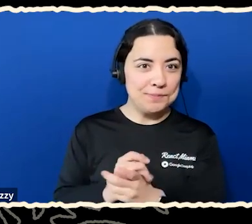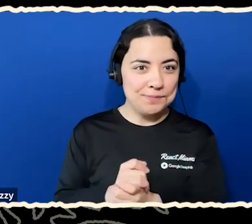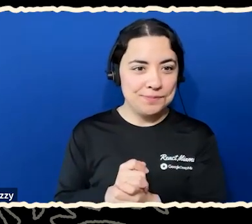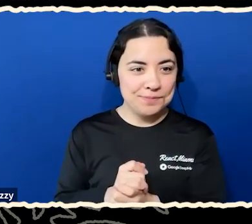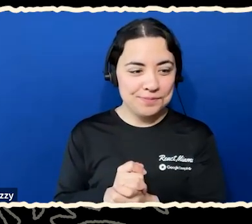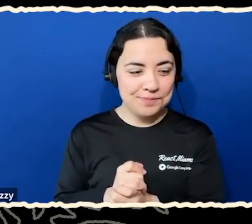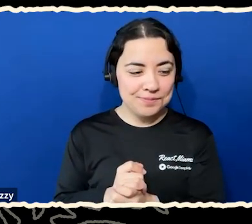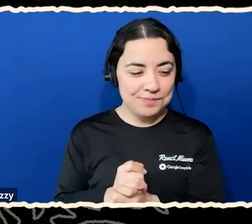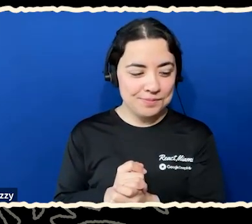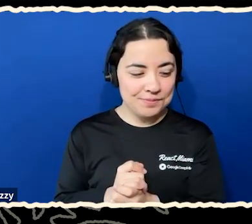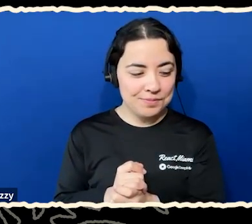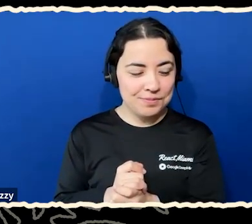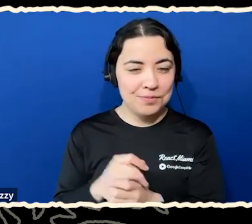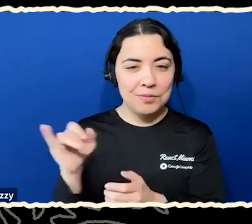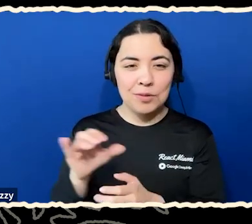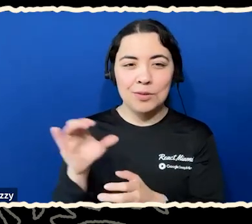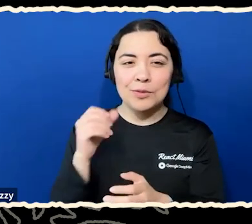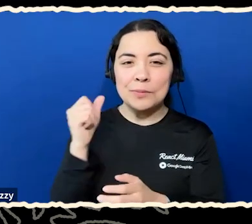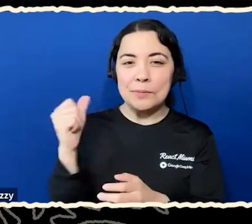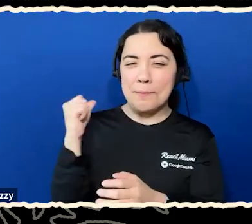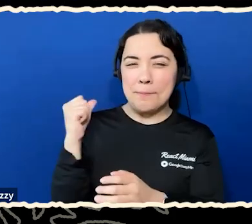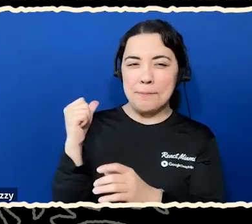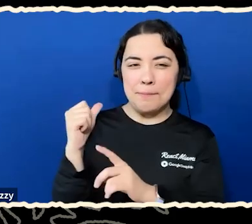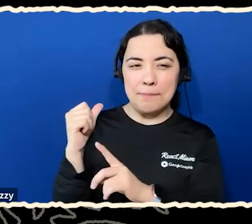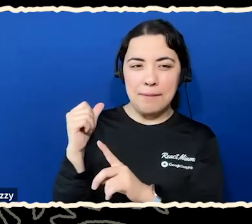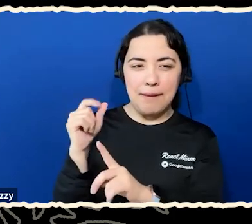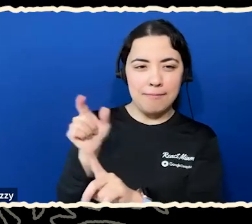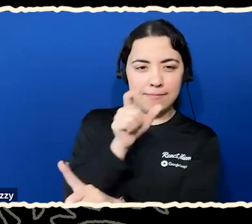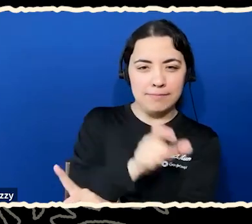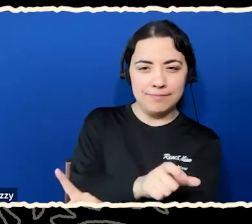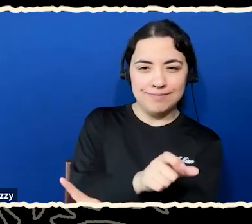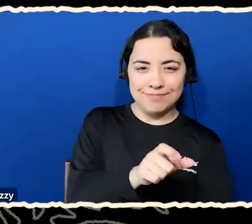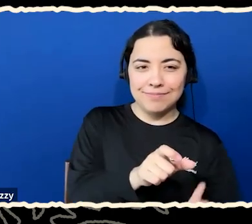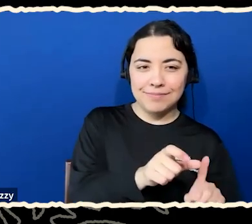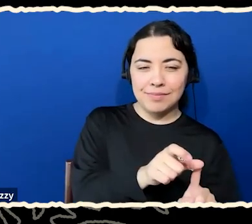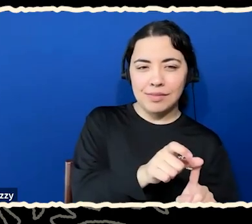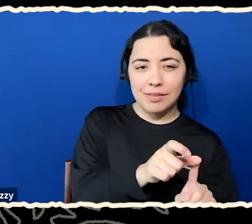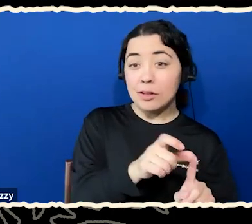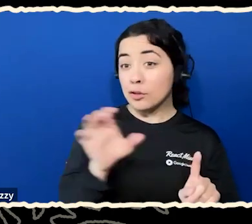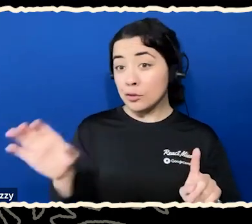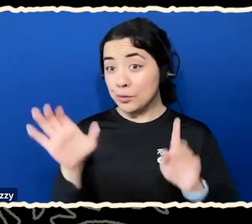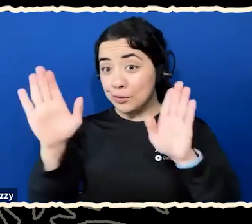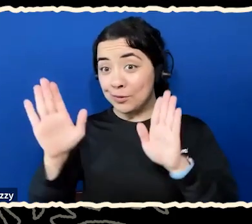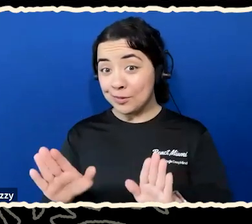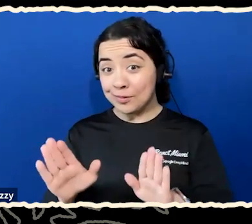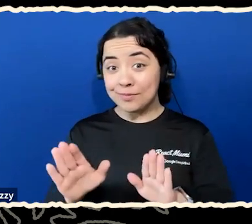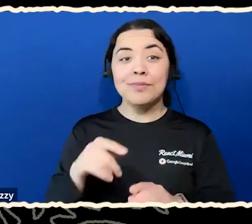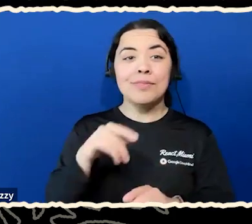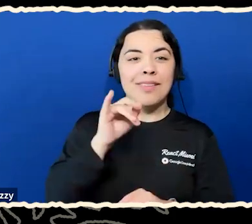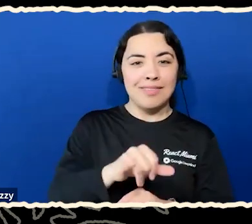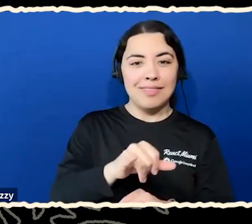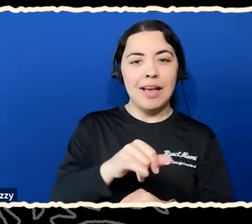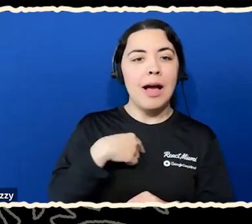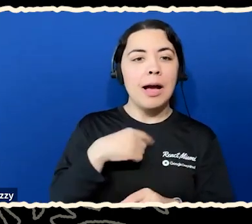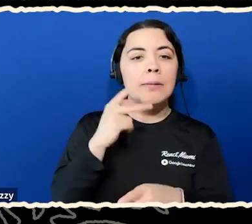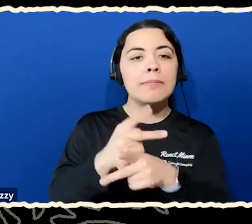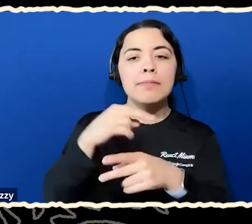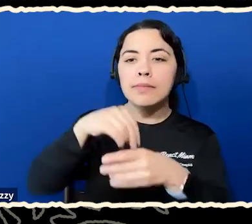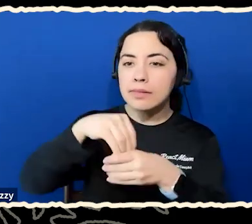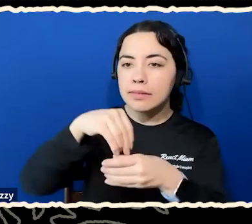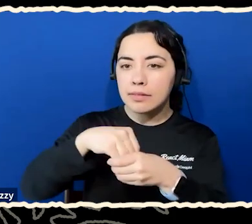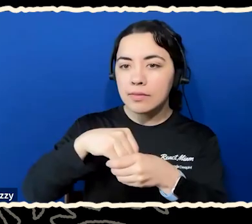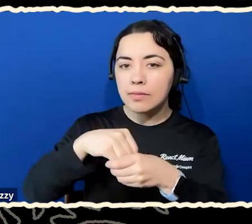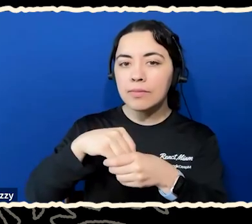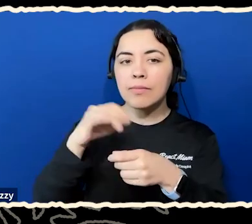Let's also do the back. We're already doing great here. So I'm keeping this back button inside a set of